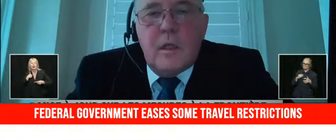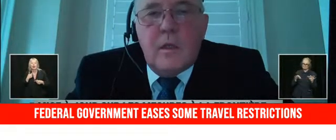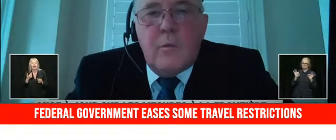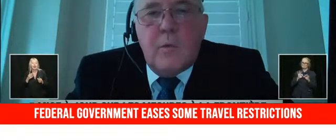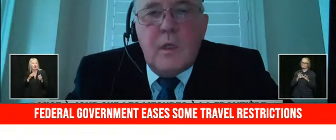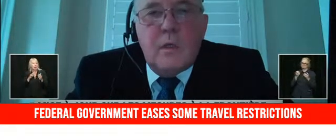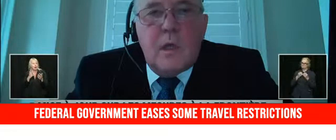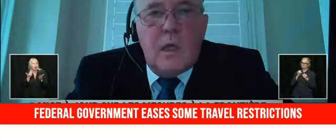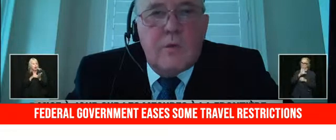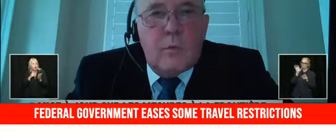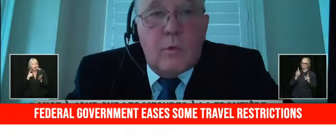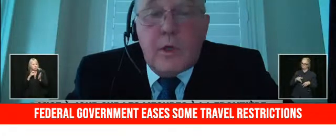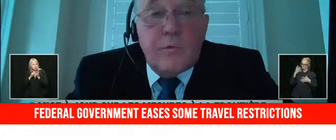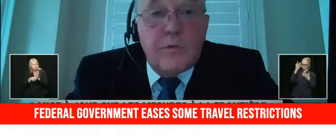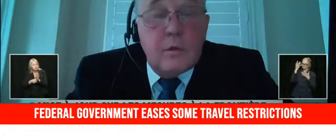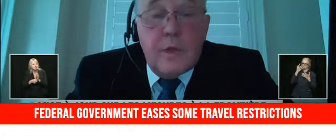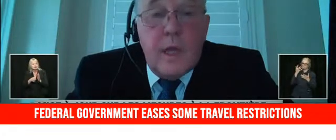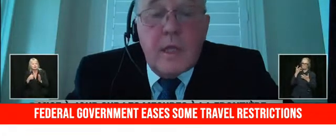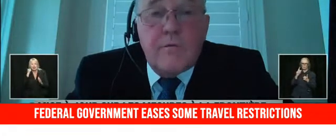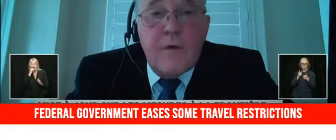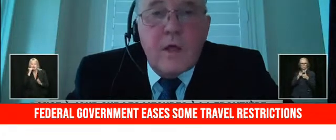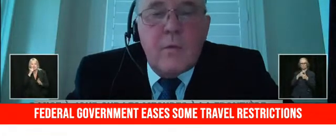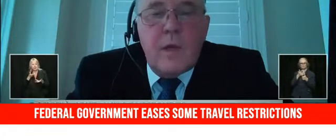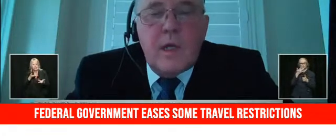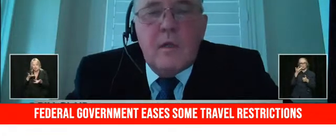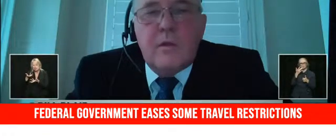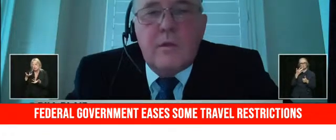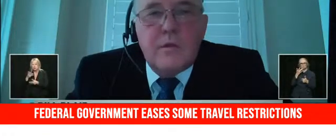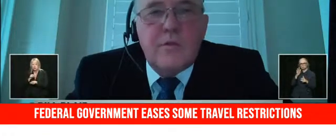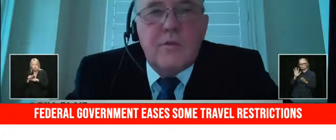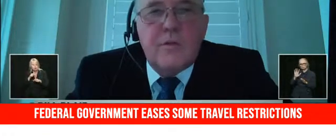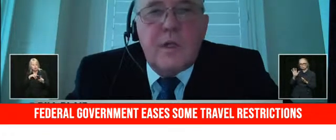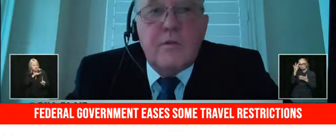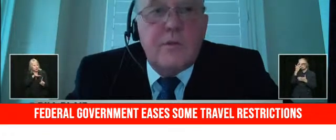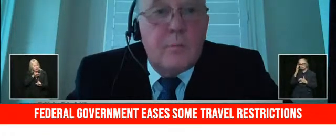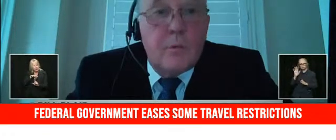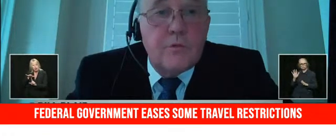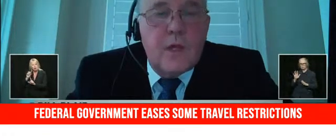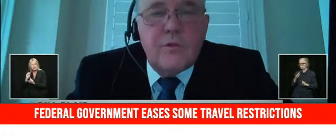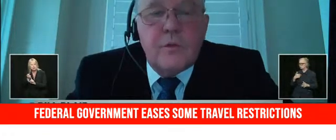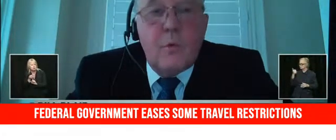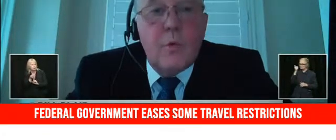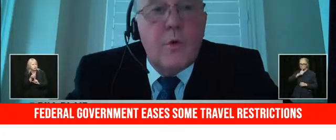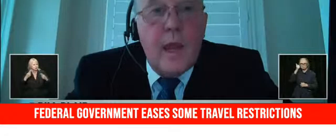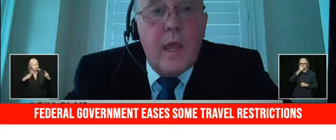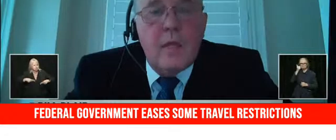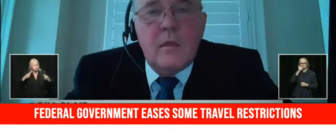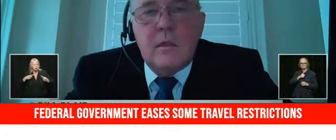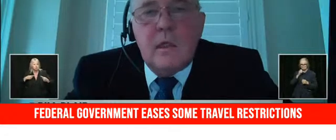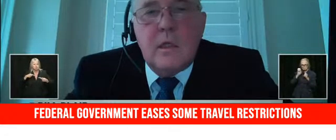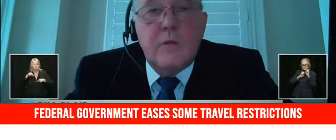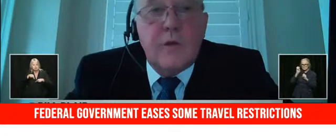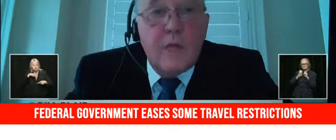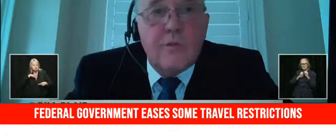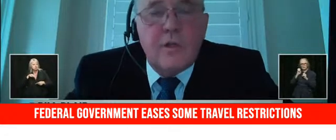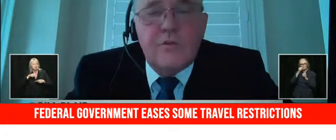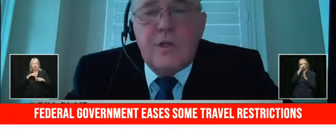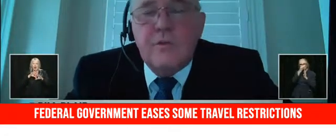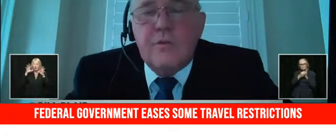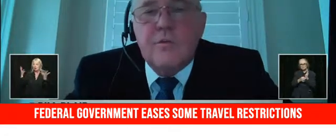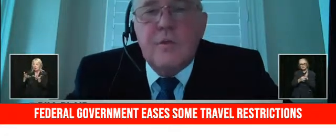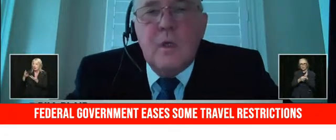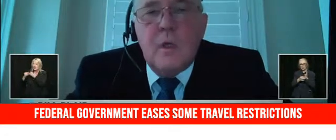that we engage in the work every single day in evaluating the conditions that exist on both sides of the border and in